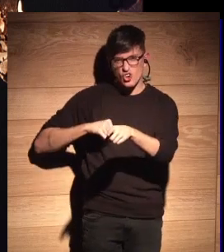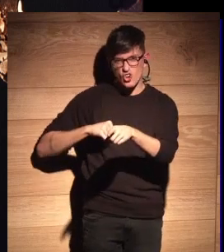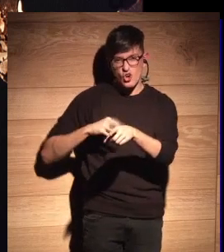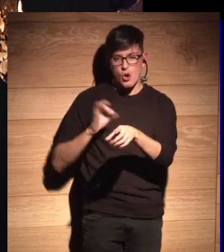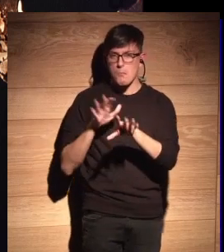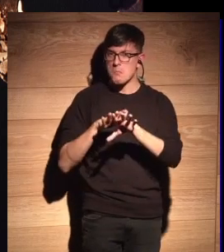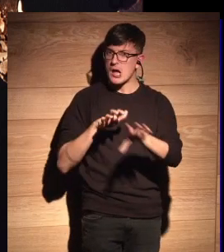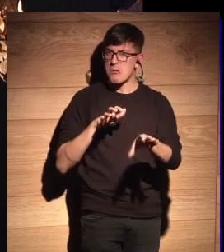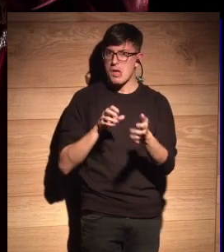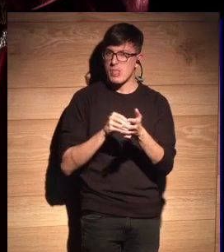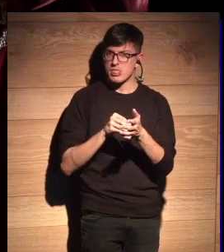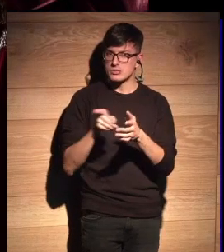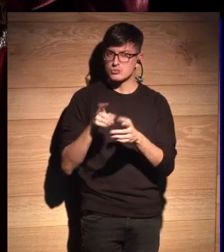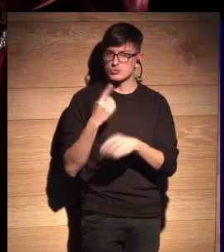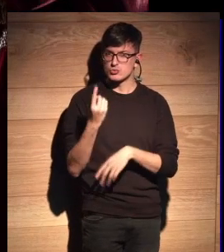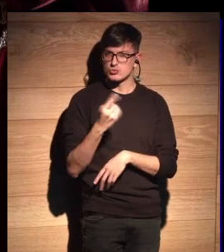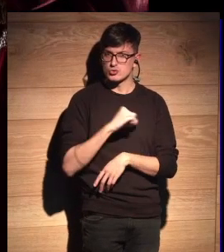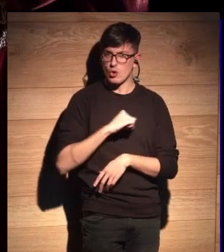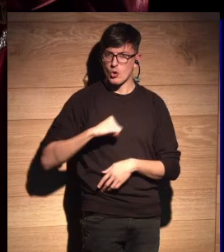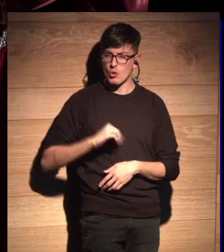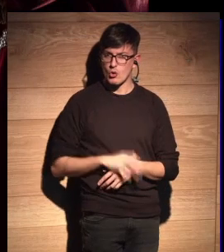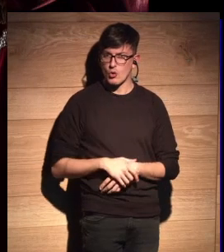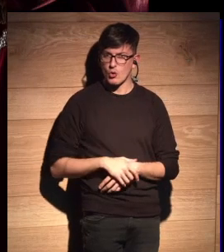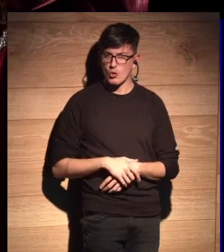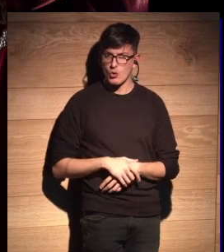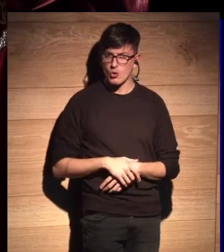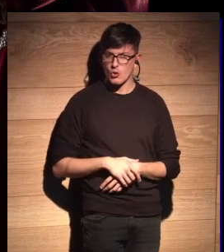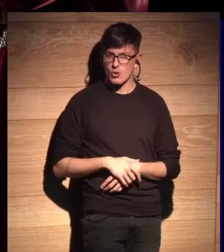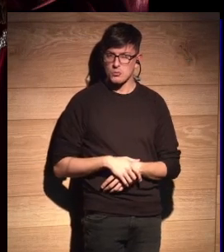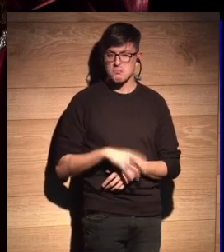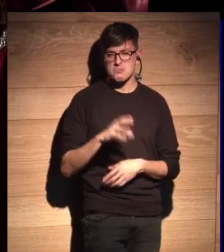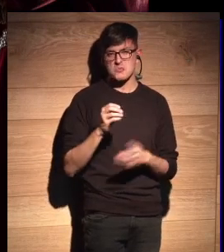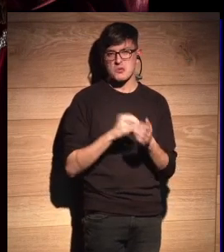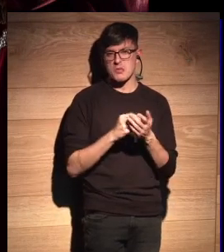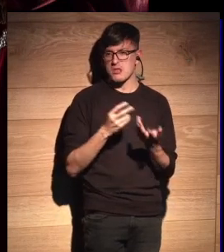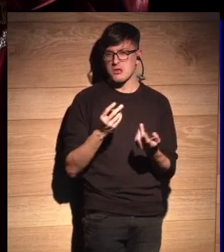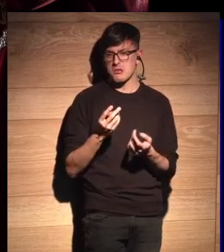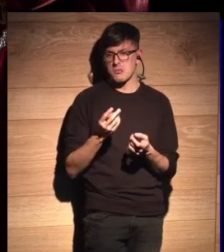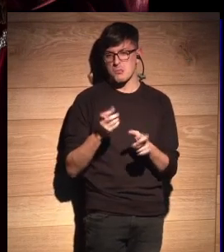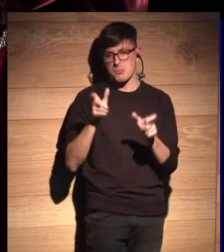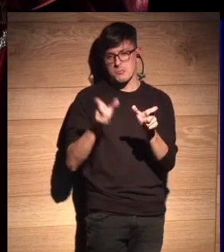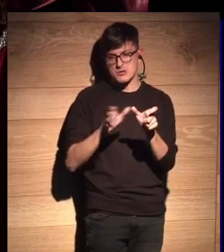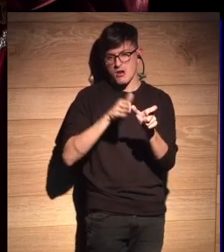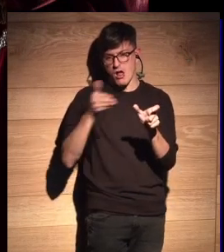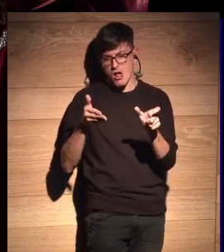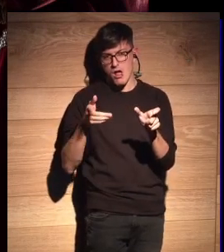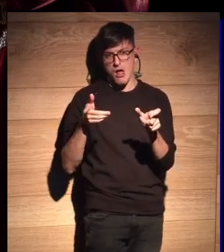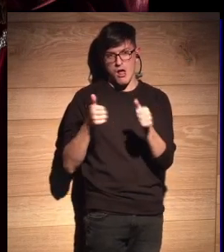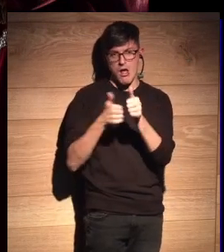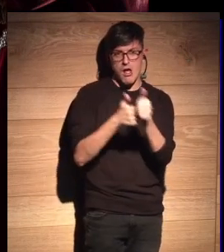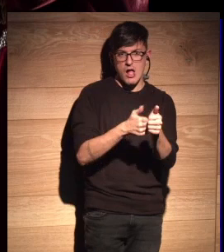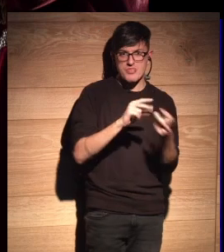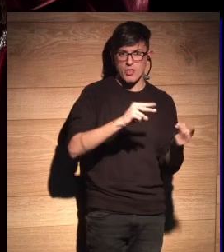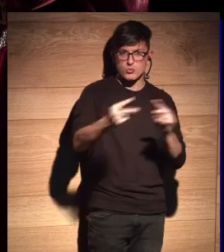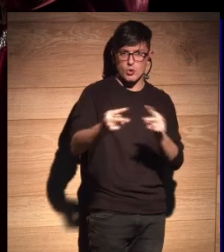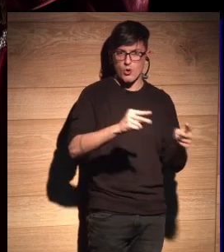I travel with a guide or a translator because you have to be with somebody who can help you get along or